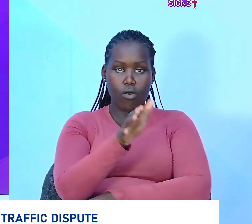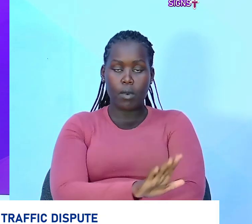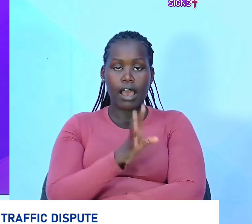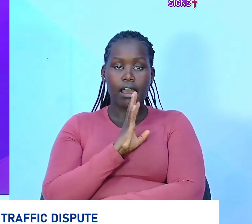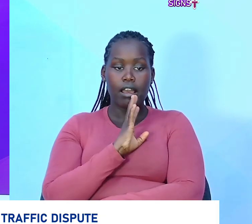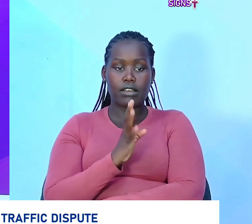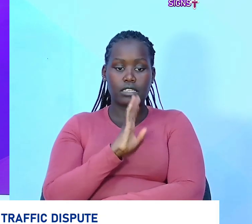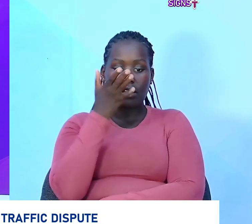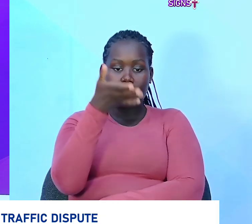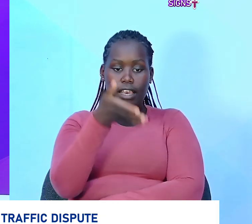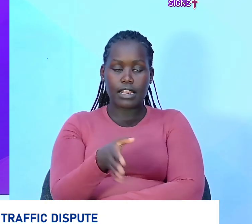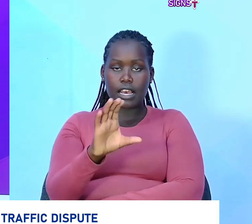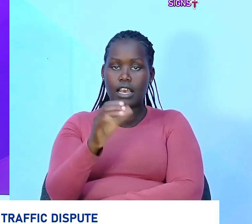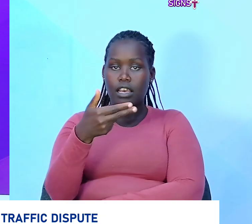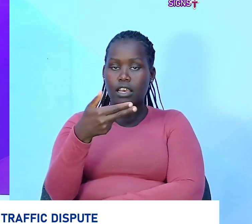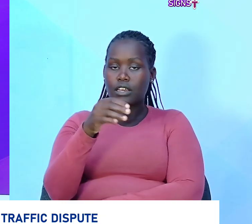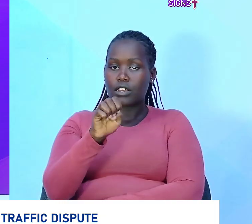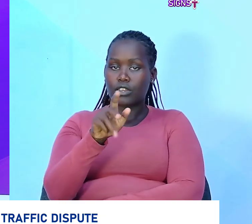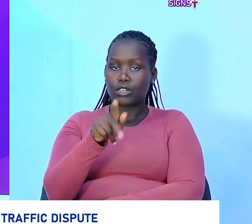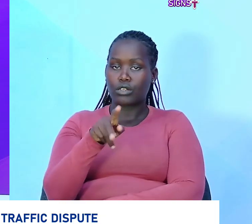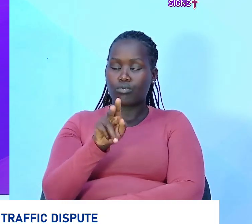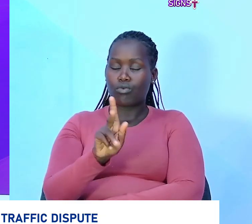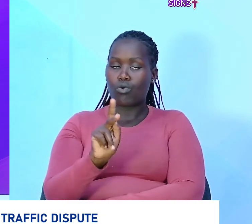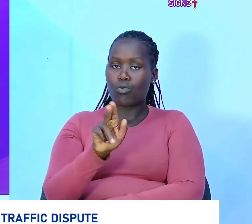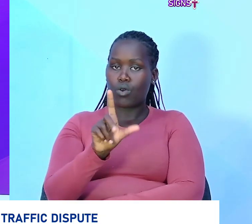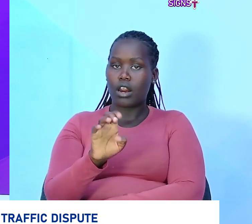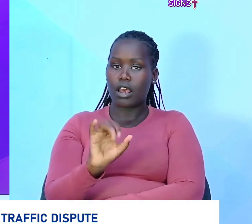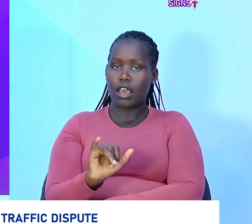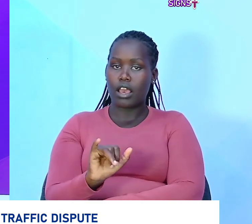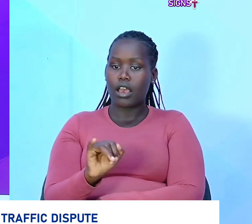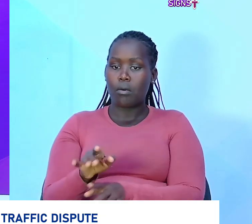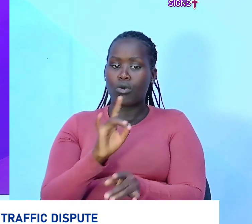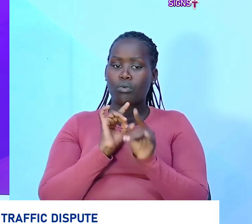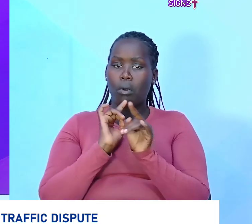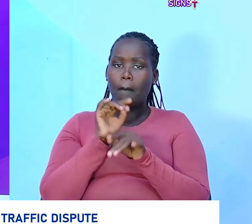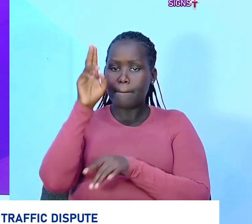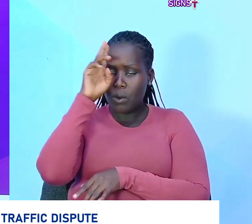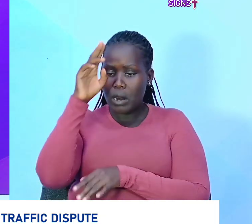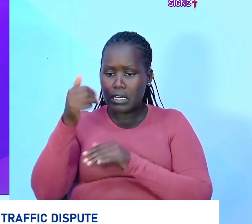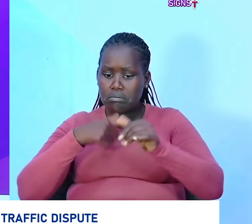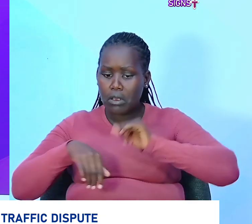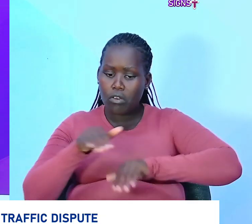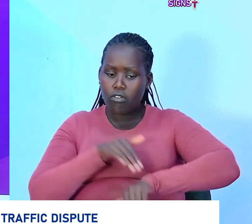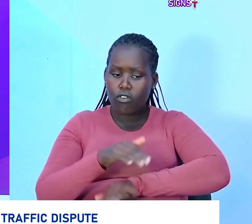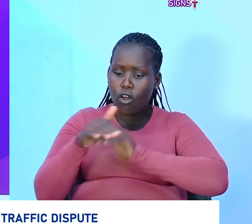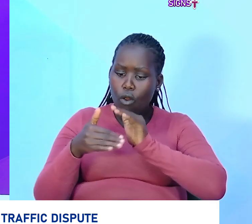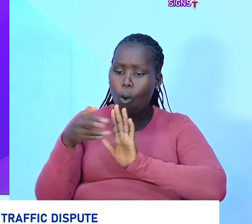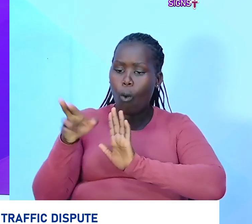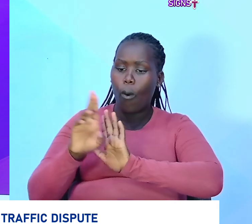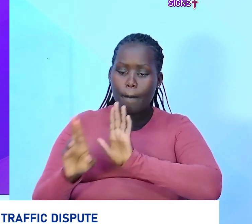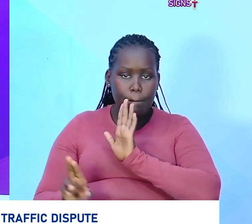the scene, Chepkulei condemned the police actions, claiming he had followed all